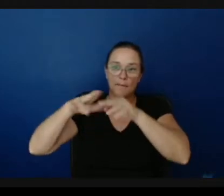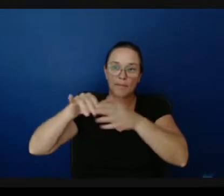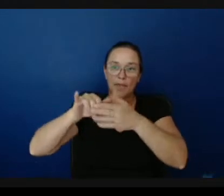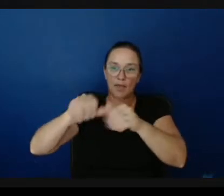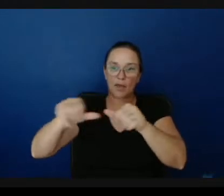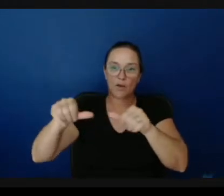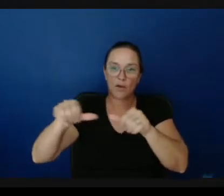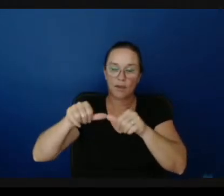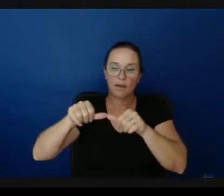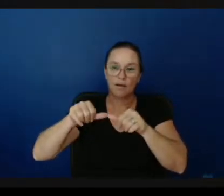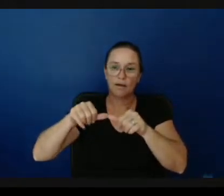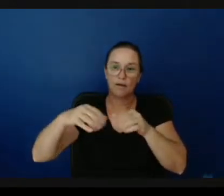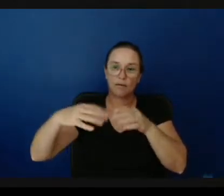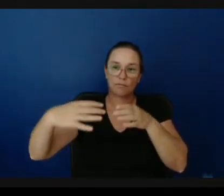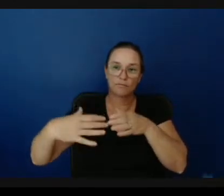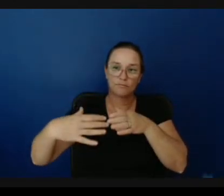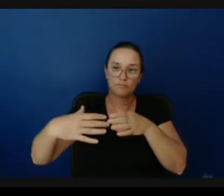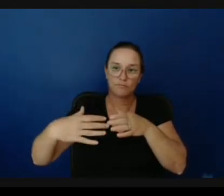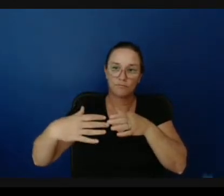right through here.